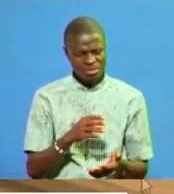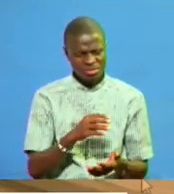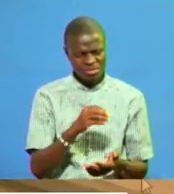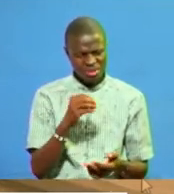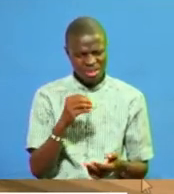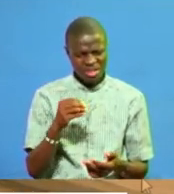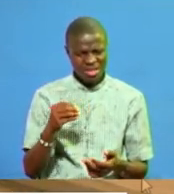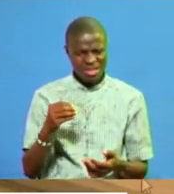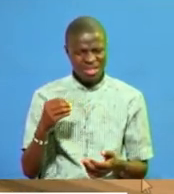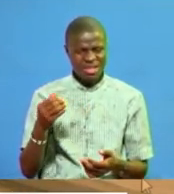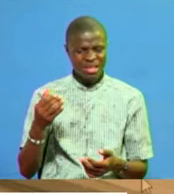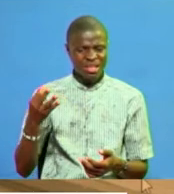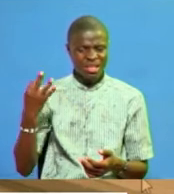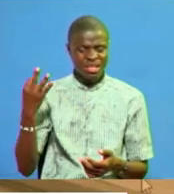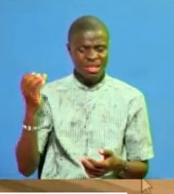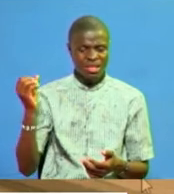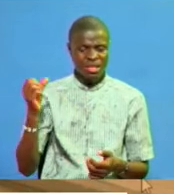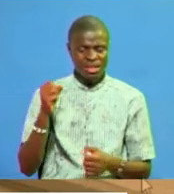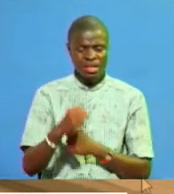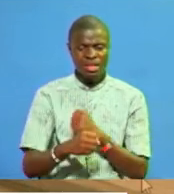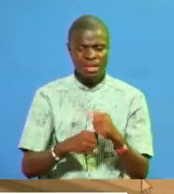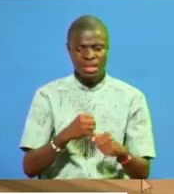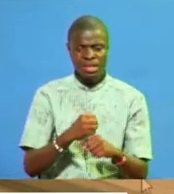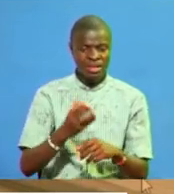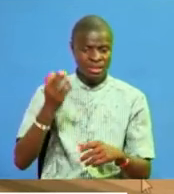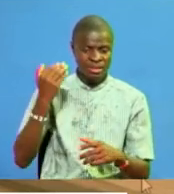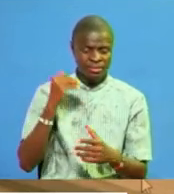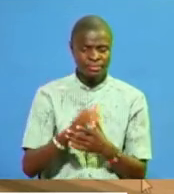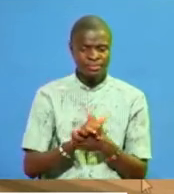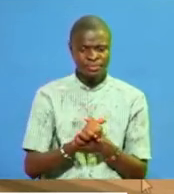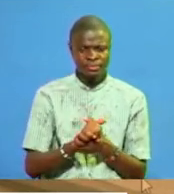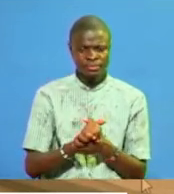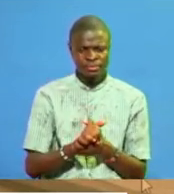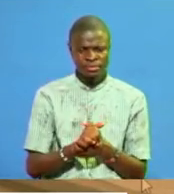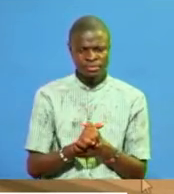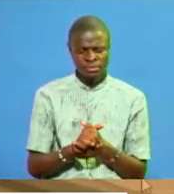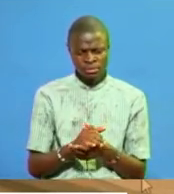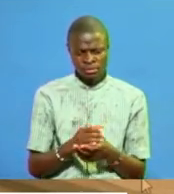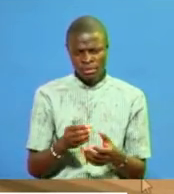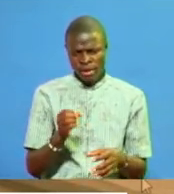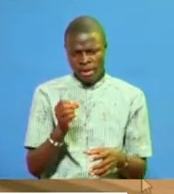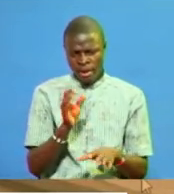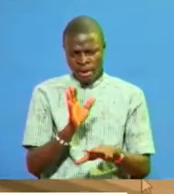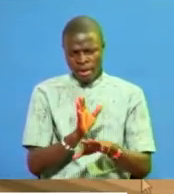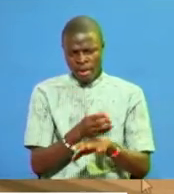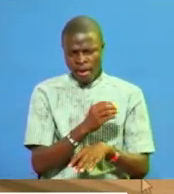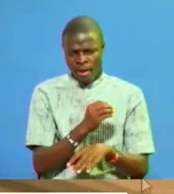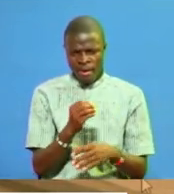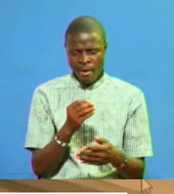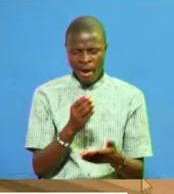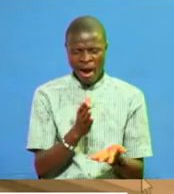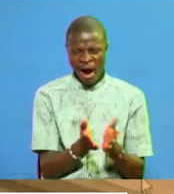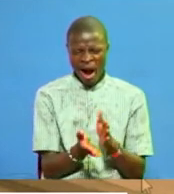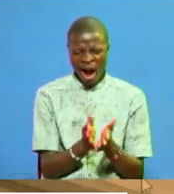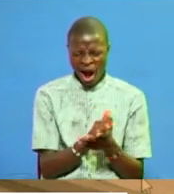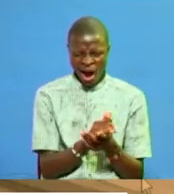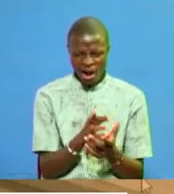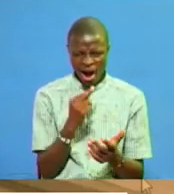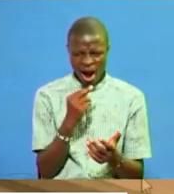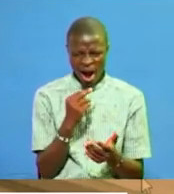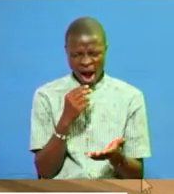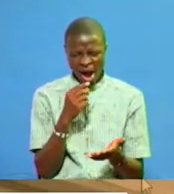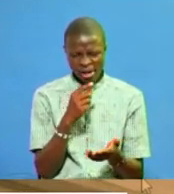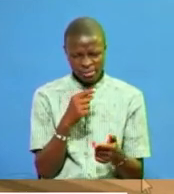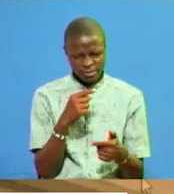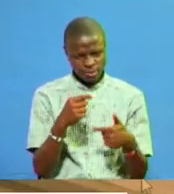amount of goods or services has gone down, and right now it applies to the small percentage of the same. The